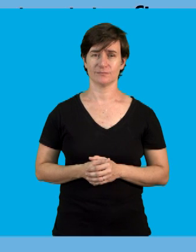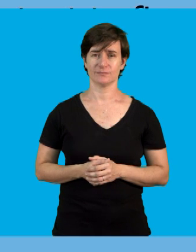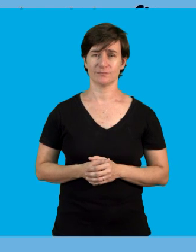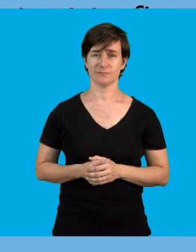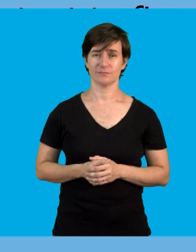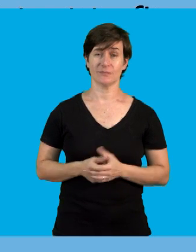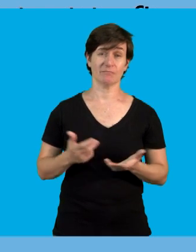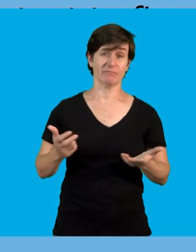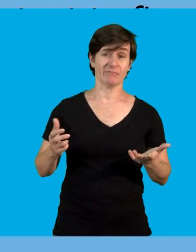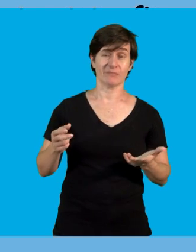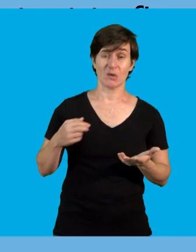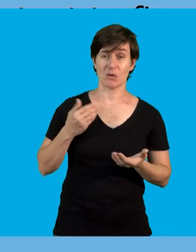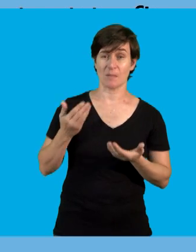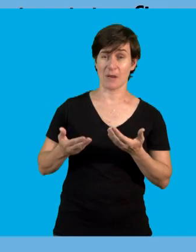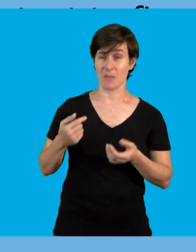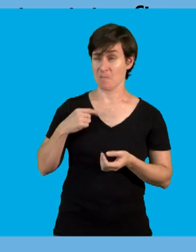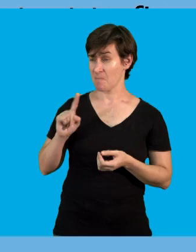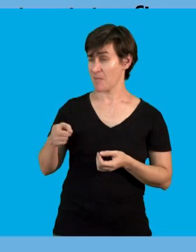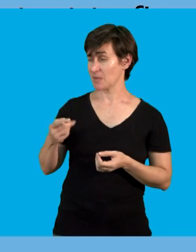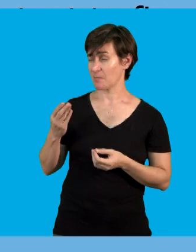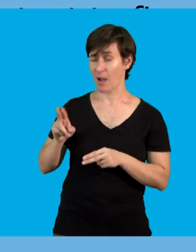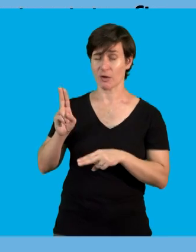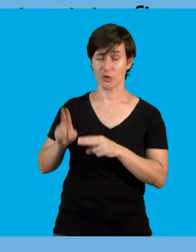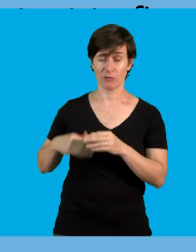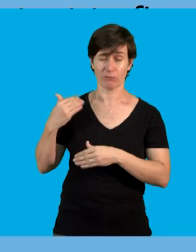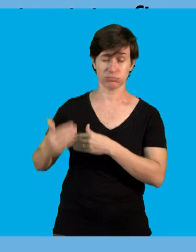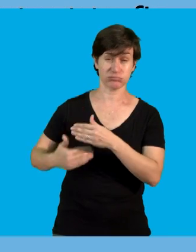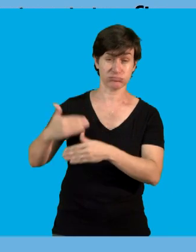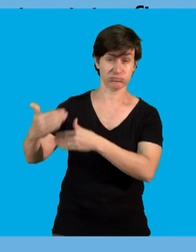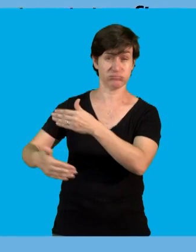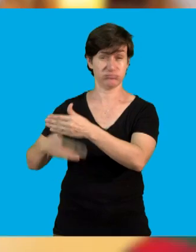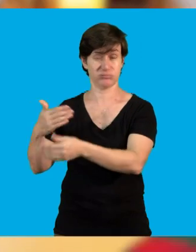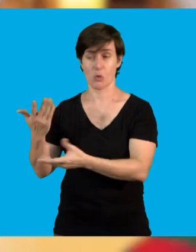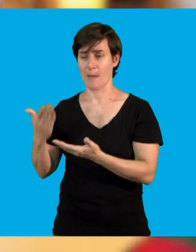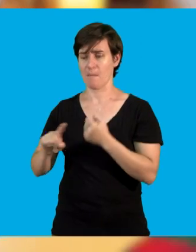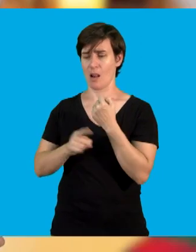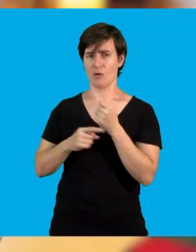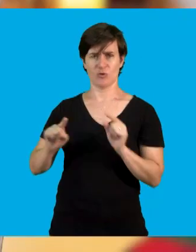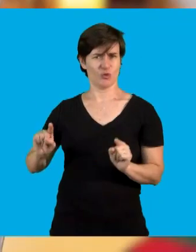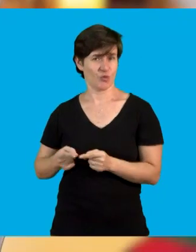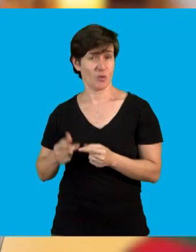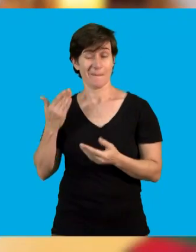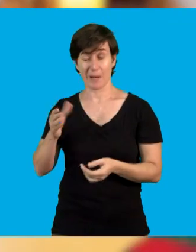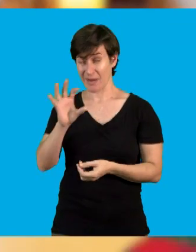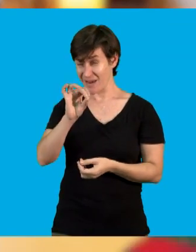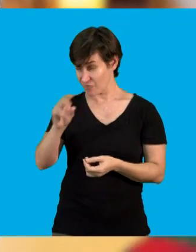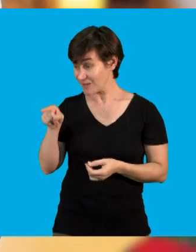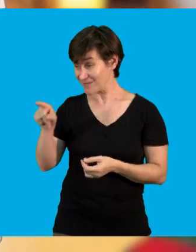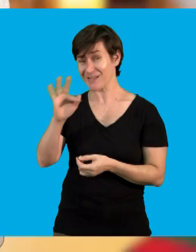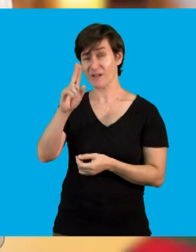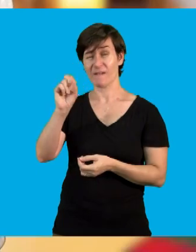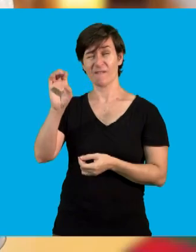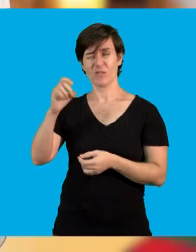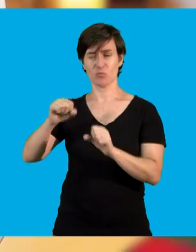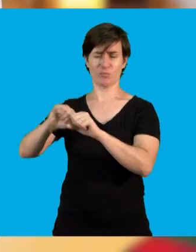because you don't really know how long or for how long you'd need to be replacing this fuse for and how long it is going to last. It might happen that every day